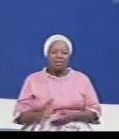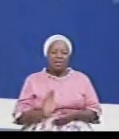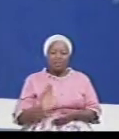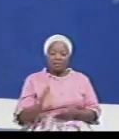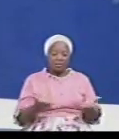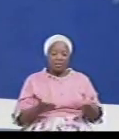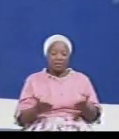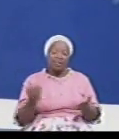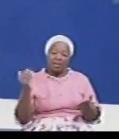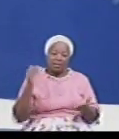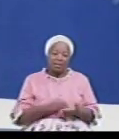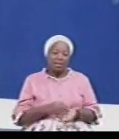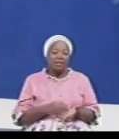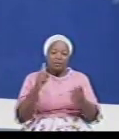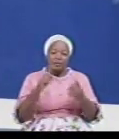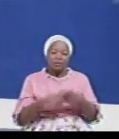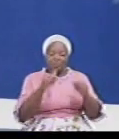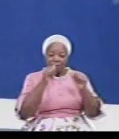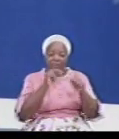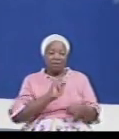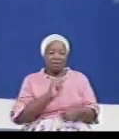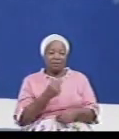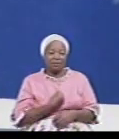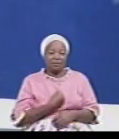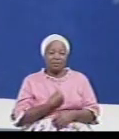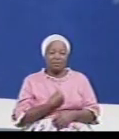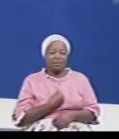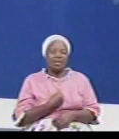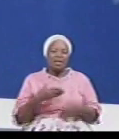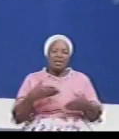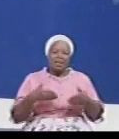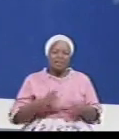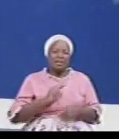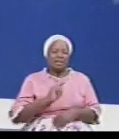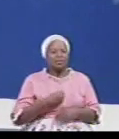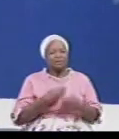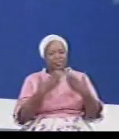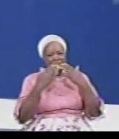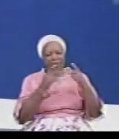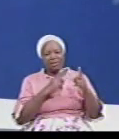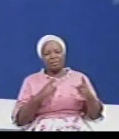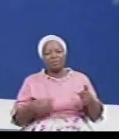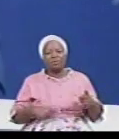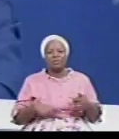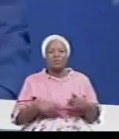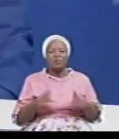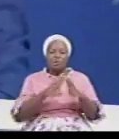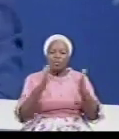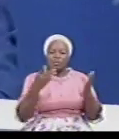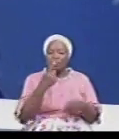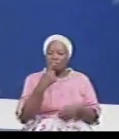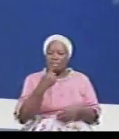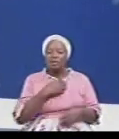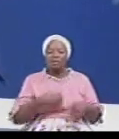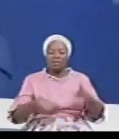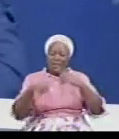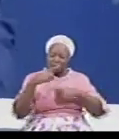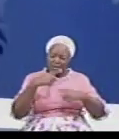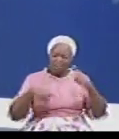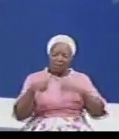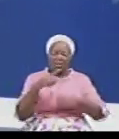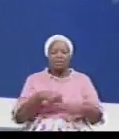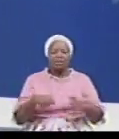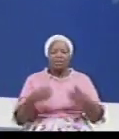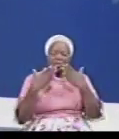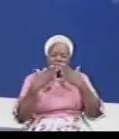GCK. We want to thank God for all the preparations that have gone on. We